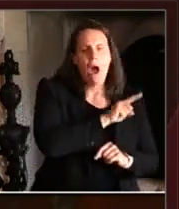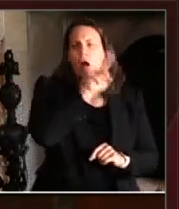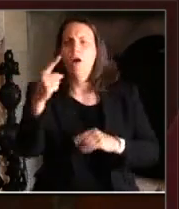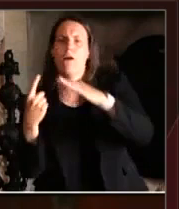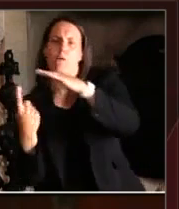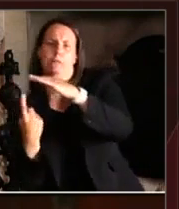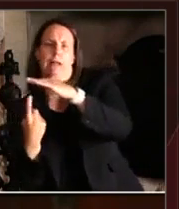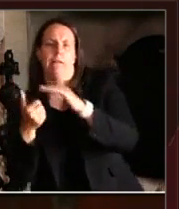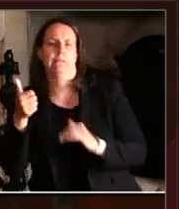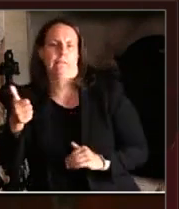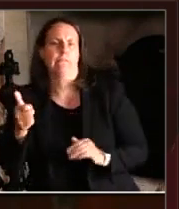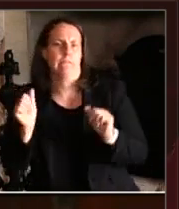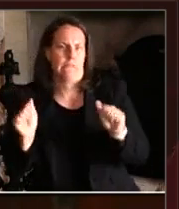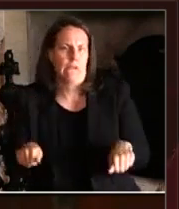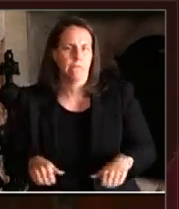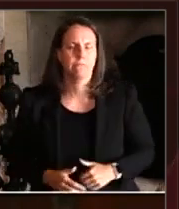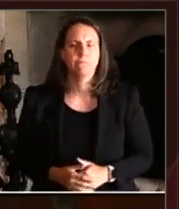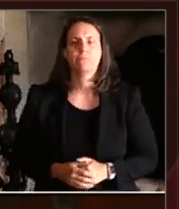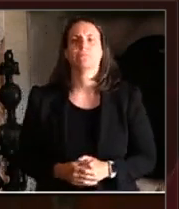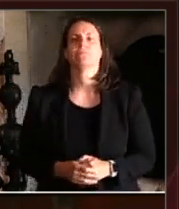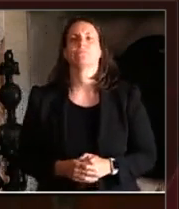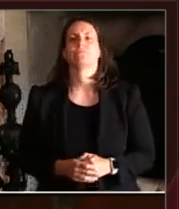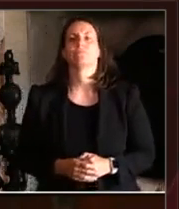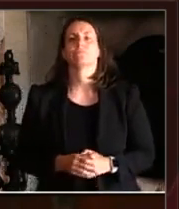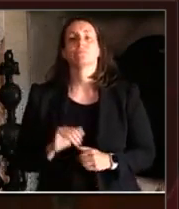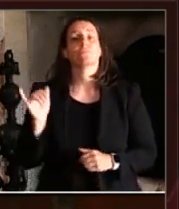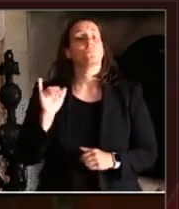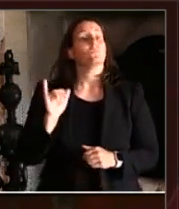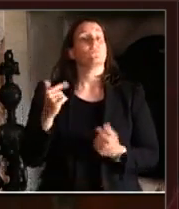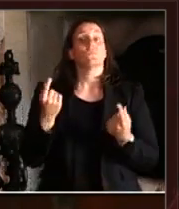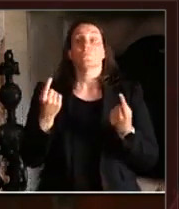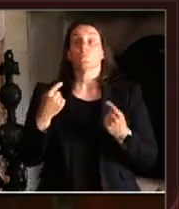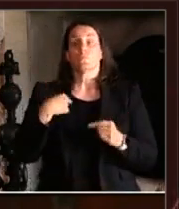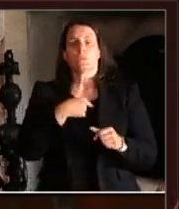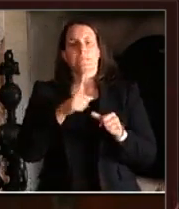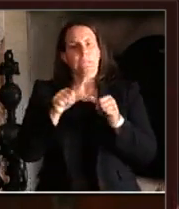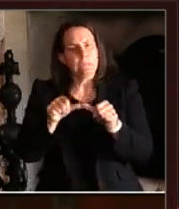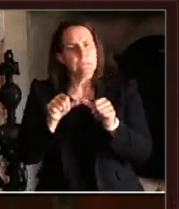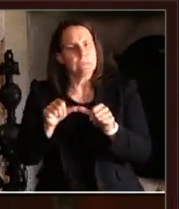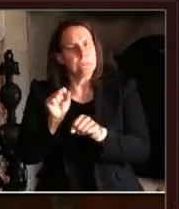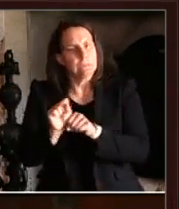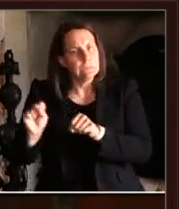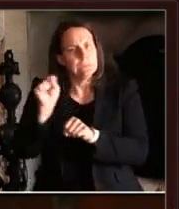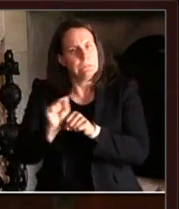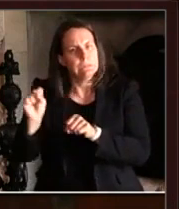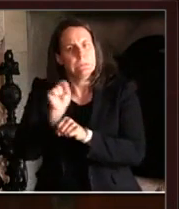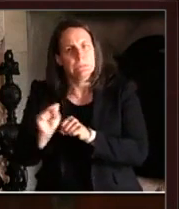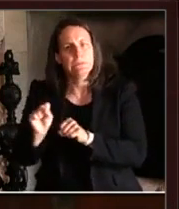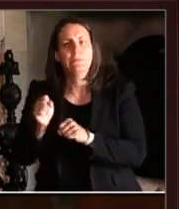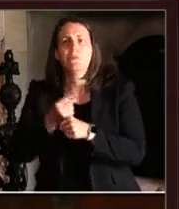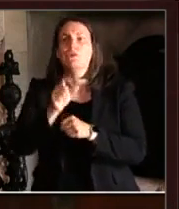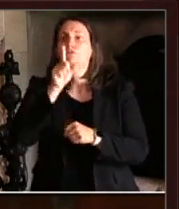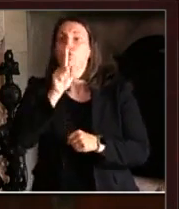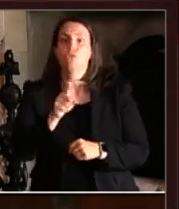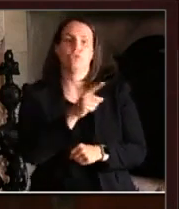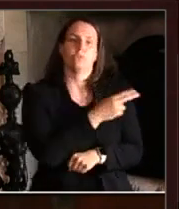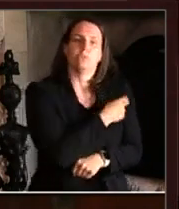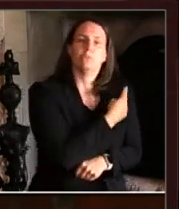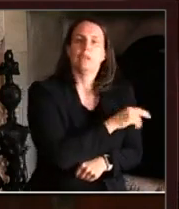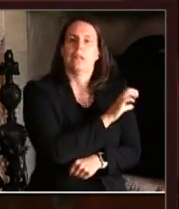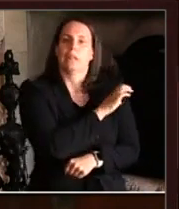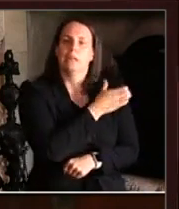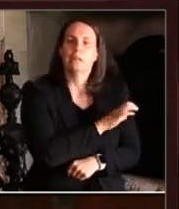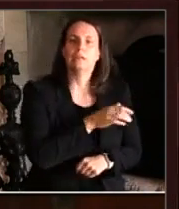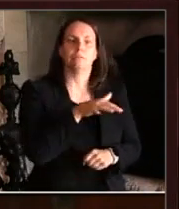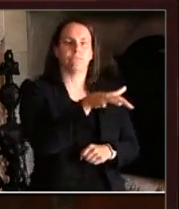others. They also took early and continued action to ensure healthcare workers and facilities had the tools,